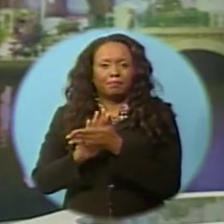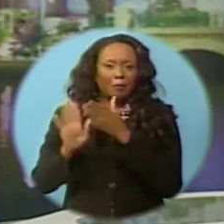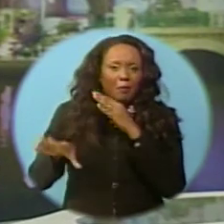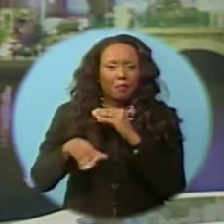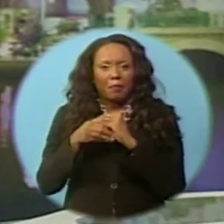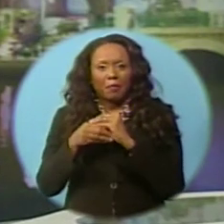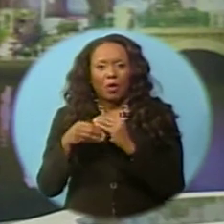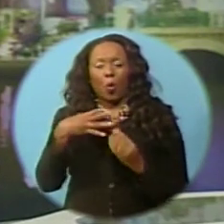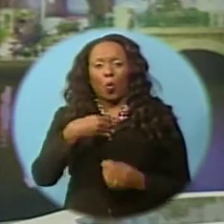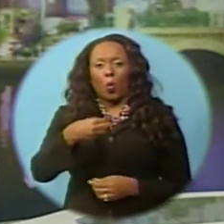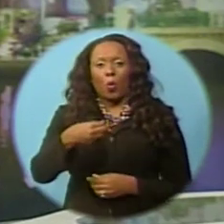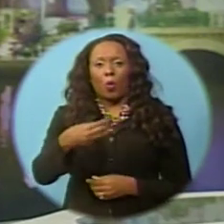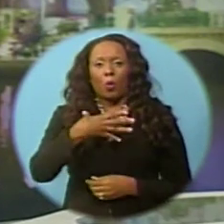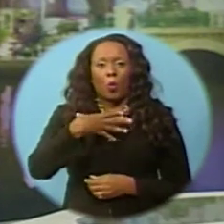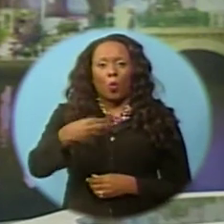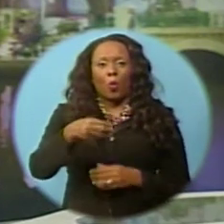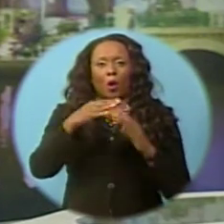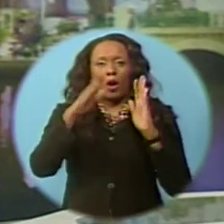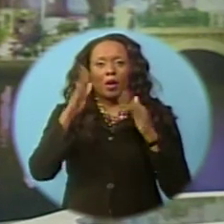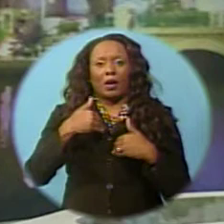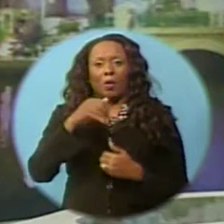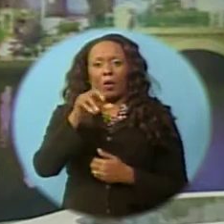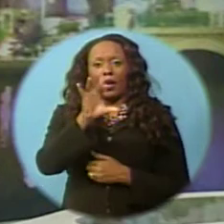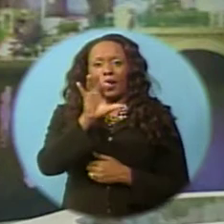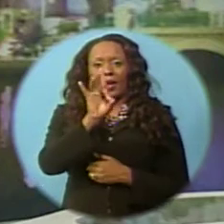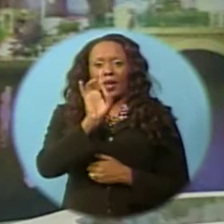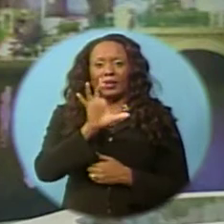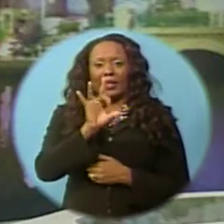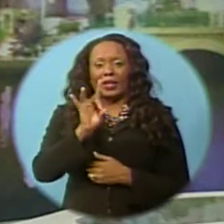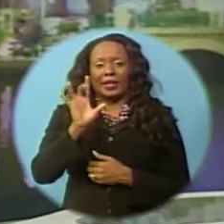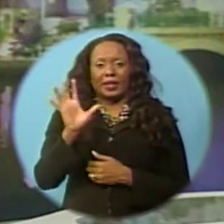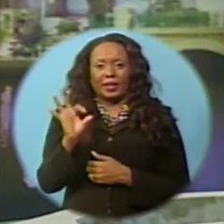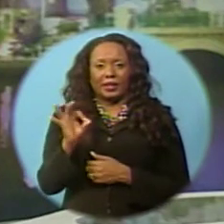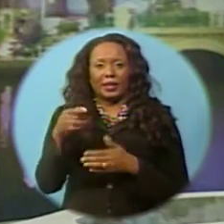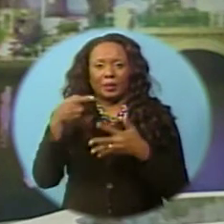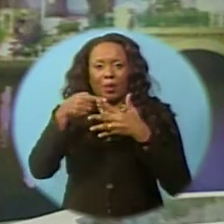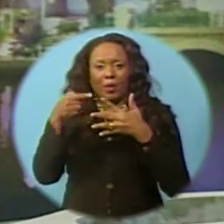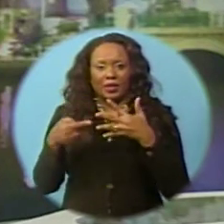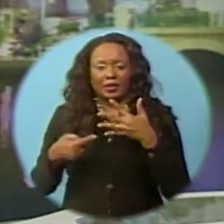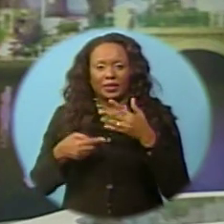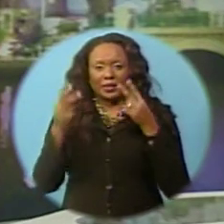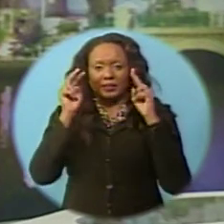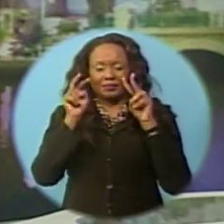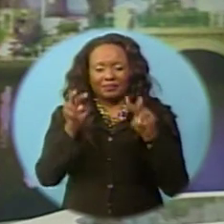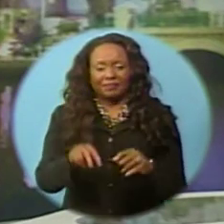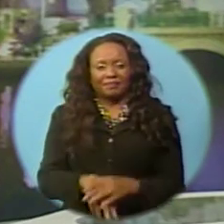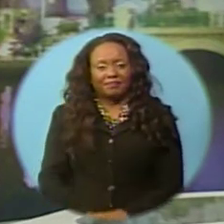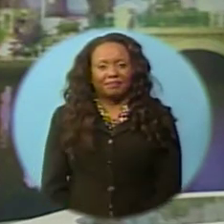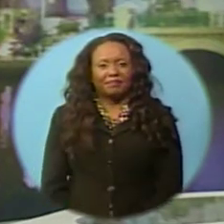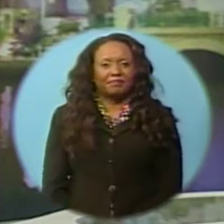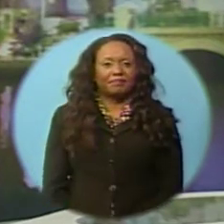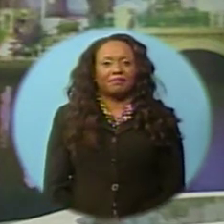889 points. Second went to Orange with purple third. CBC's Damien Best was there for the sprints.